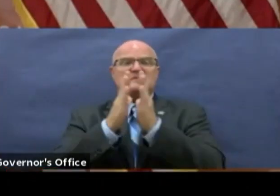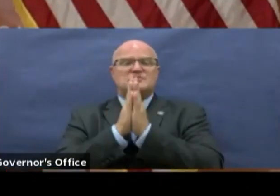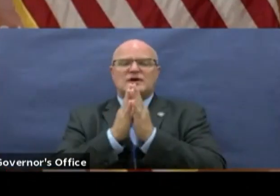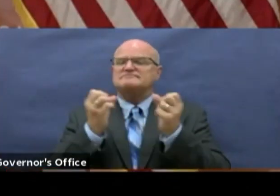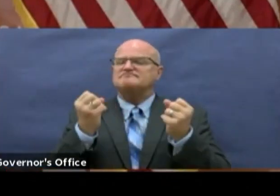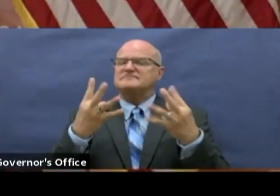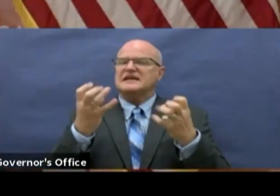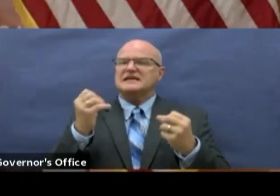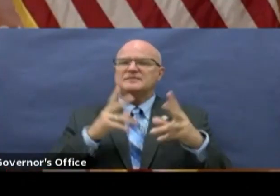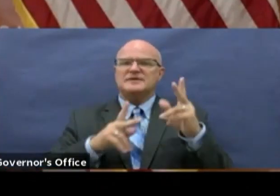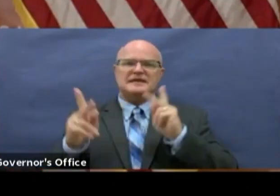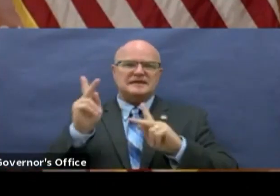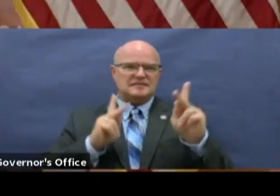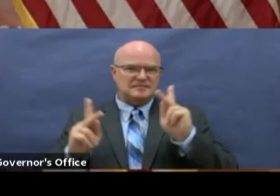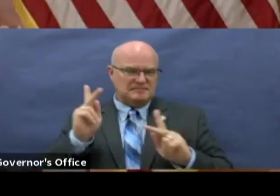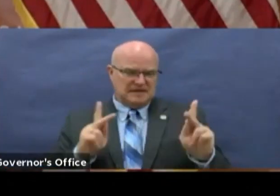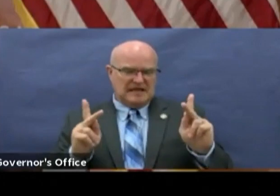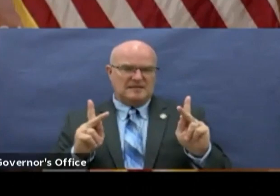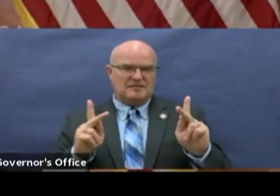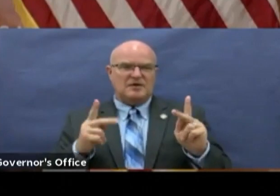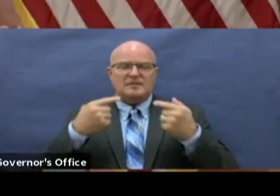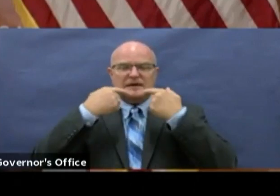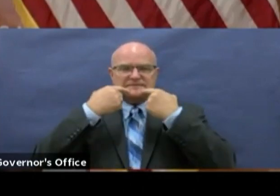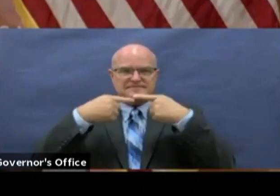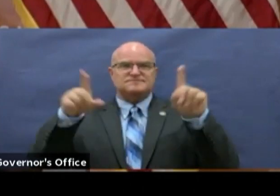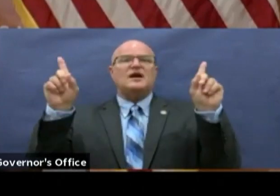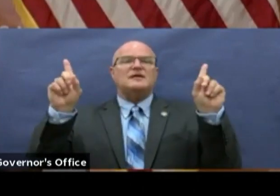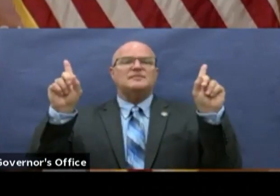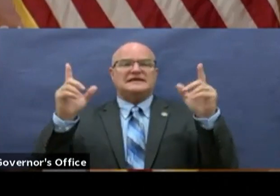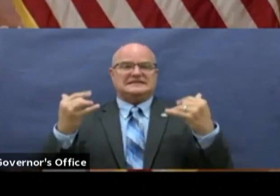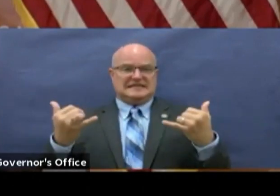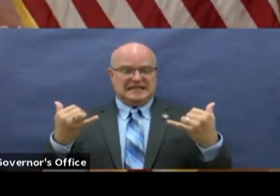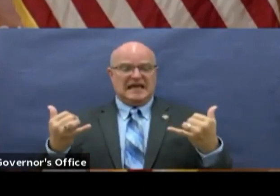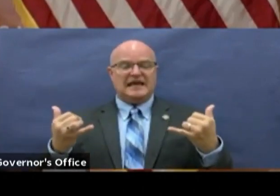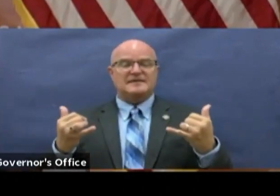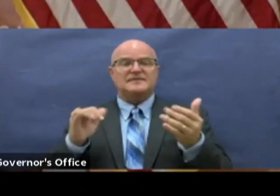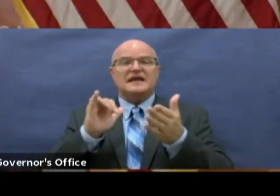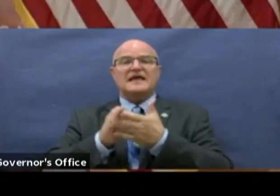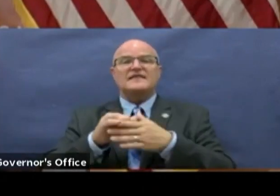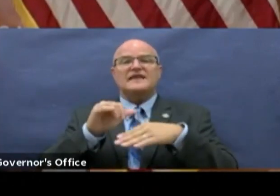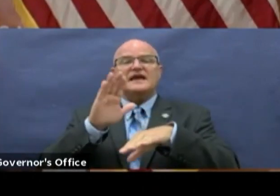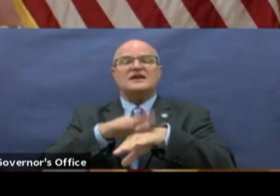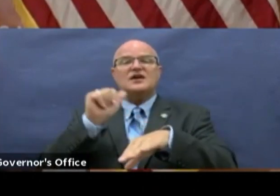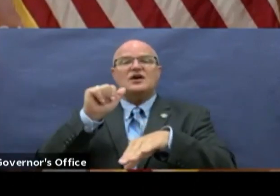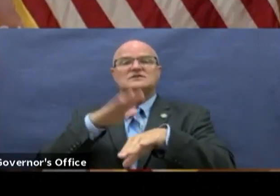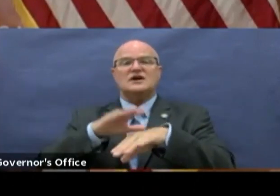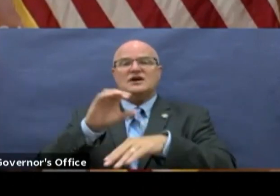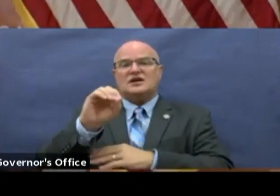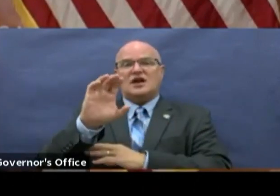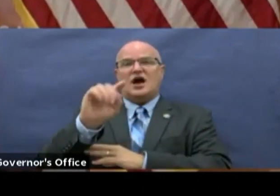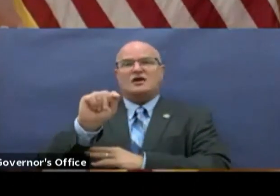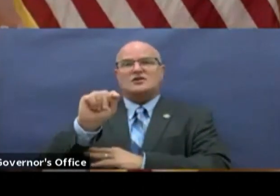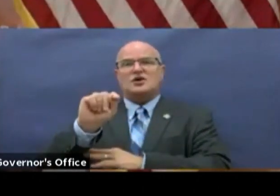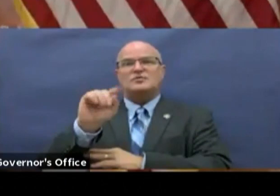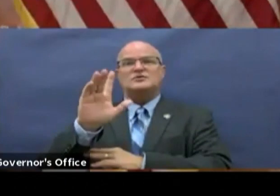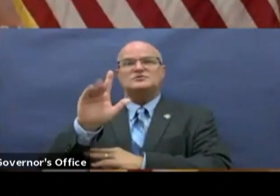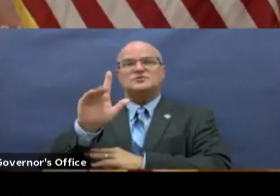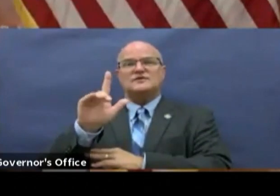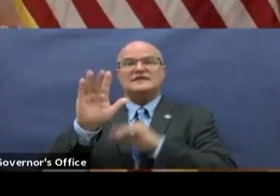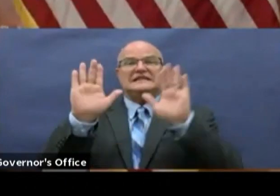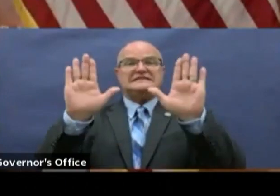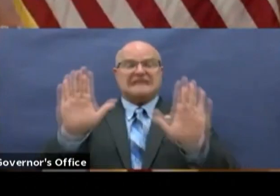many Arkansans by issuing a proclamation today that calls on October 25th, this